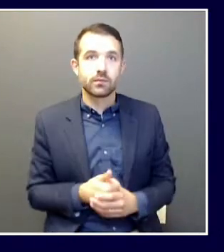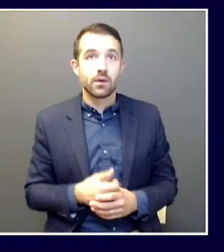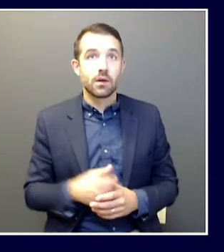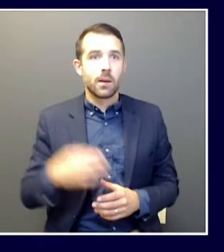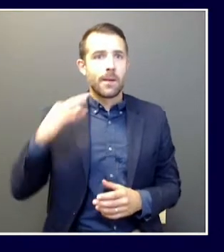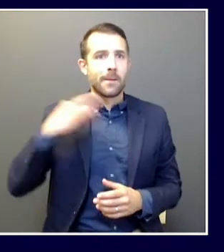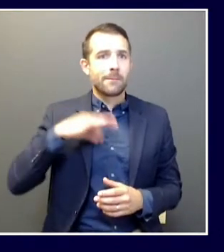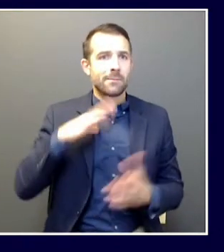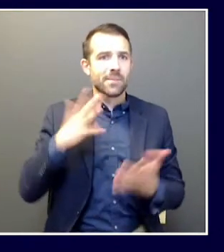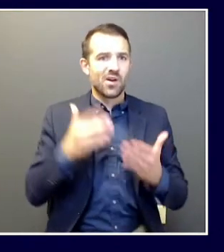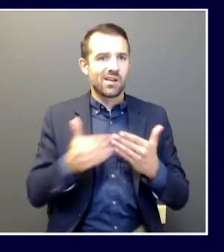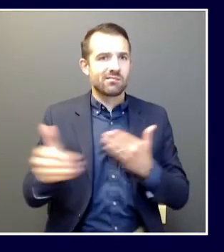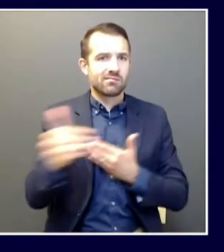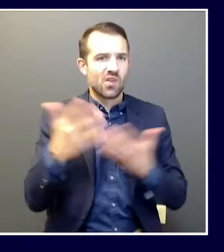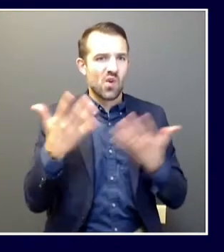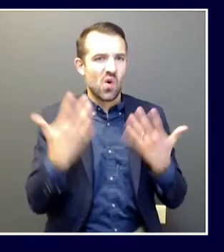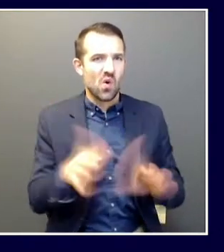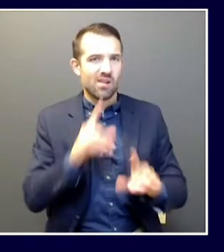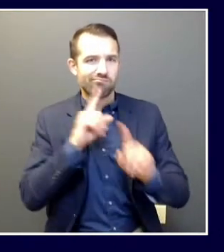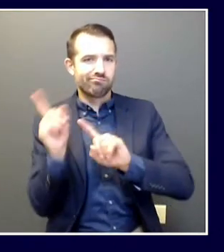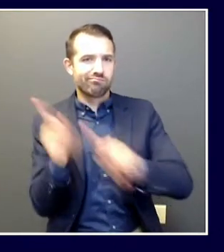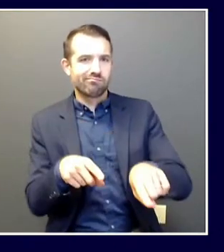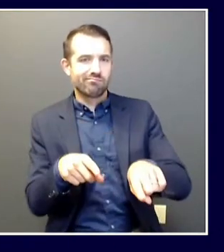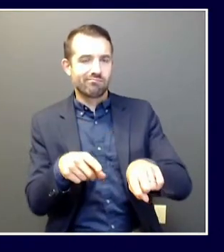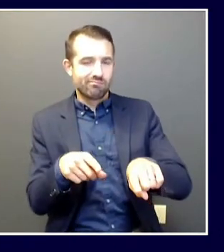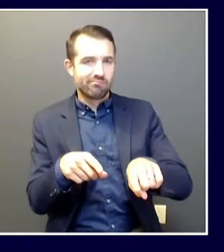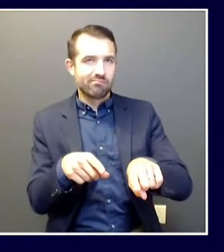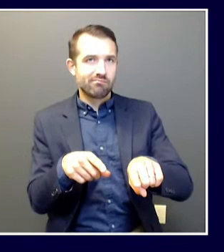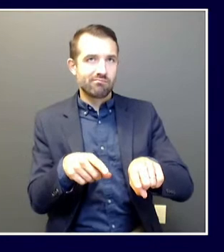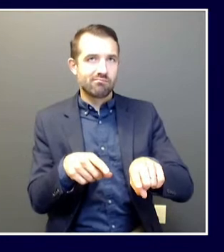until those federal rules are finalized?